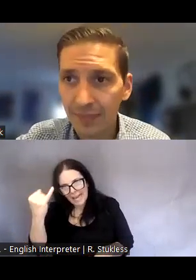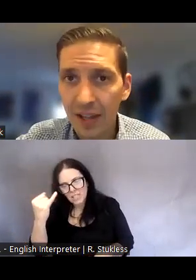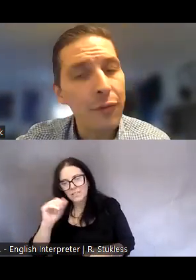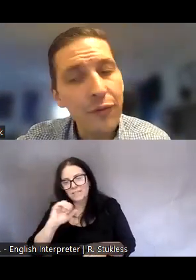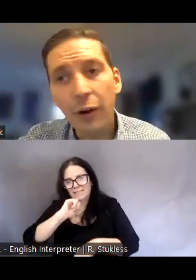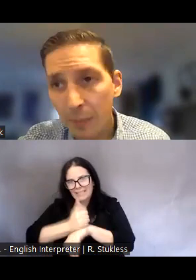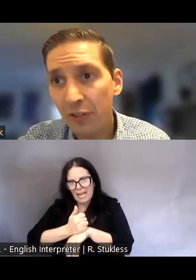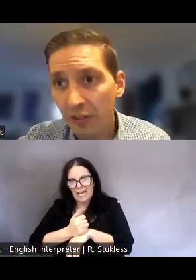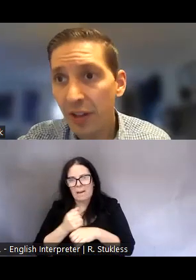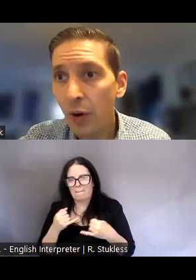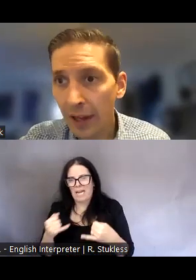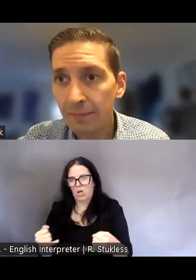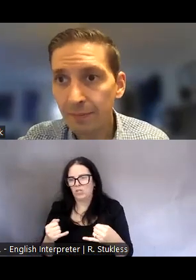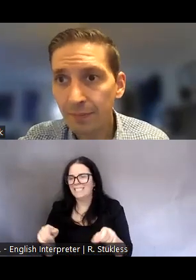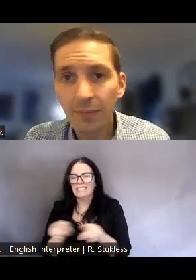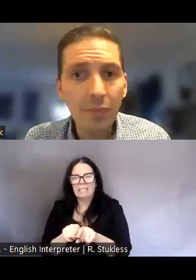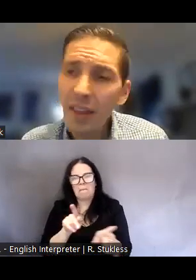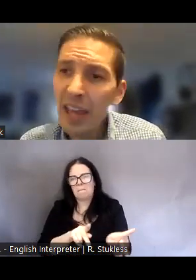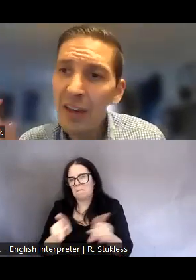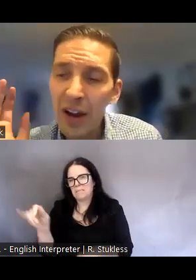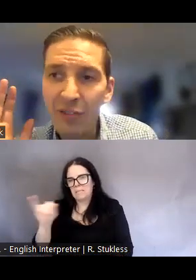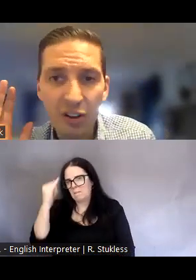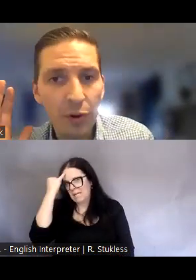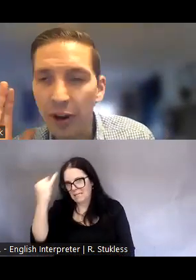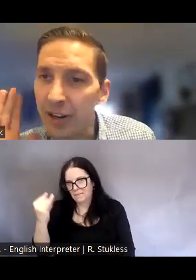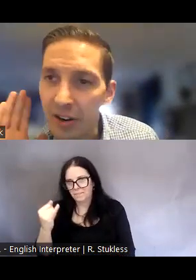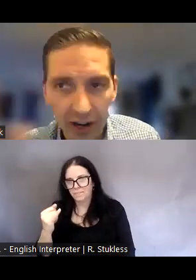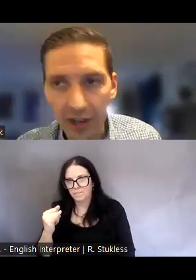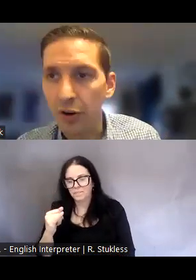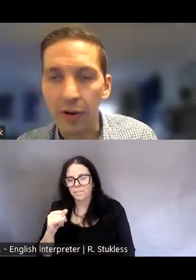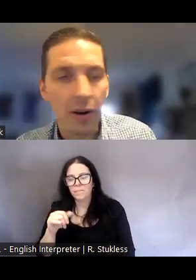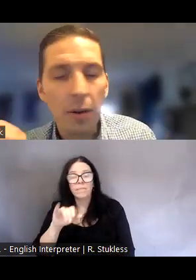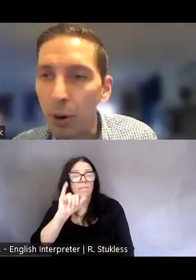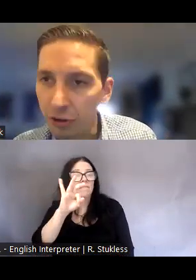boundary very much the same way. If I have someone try to